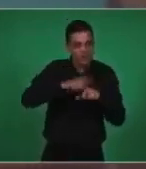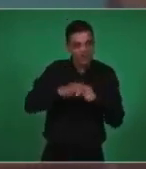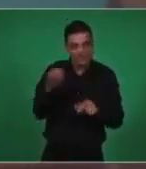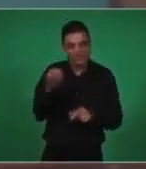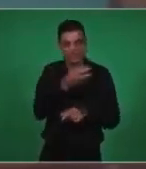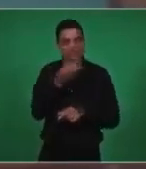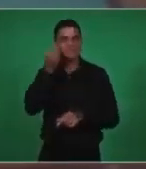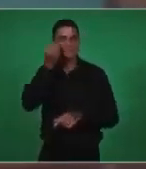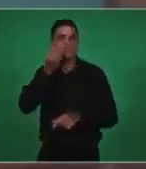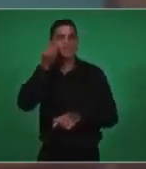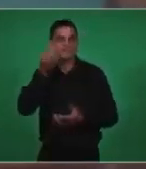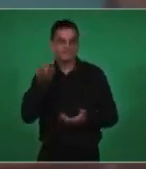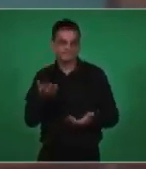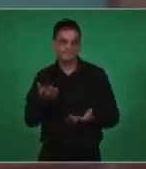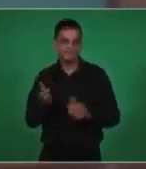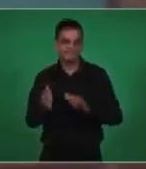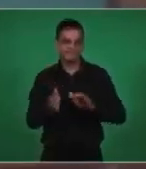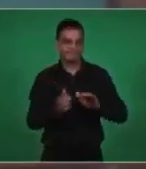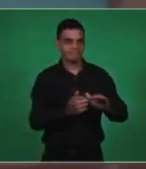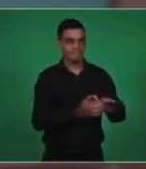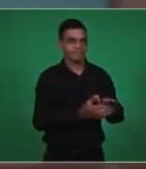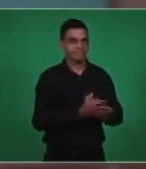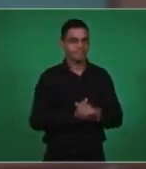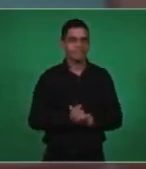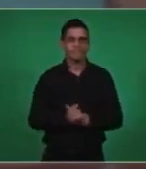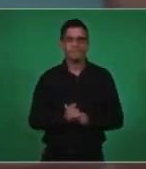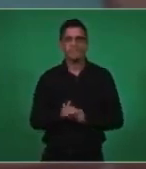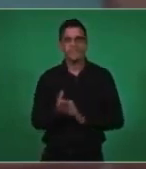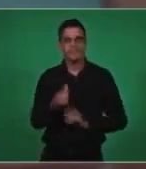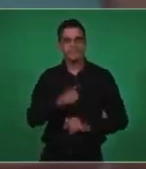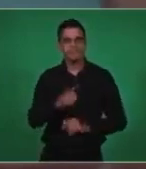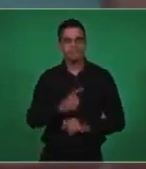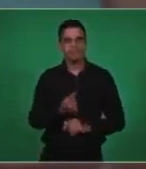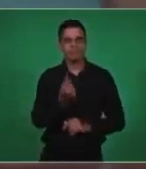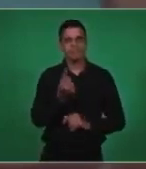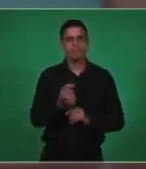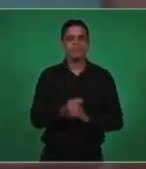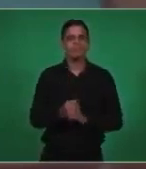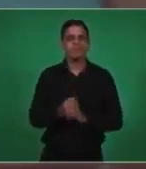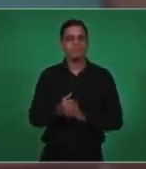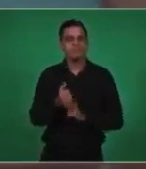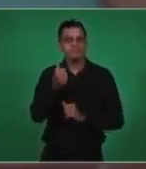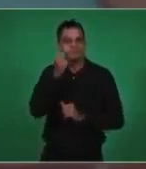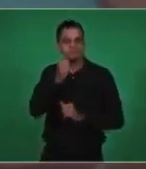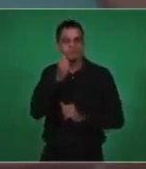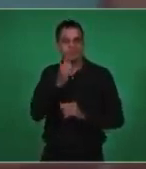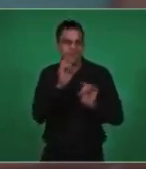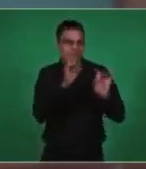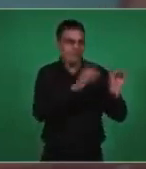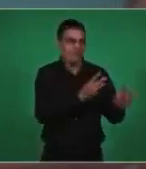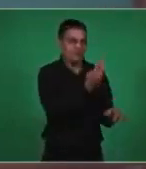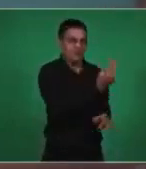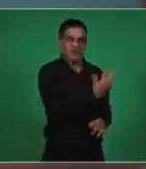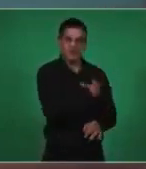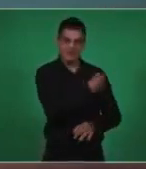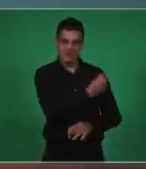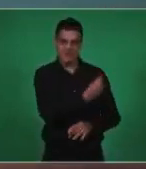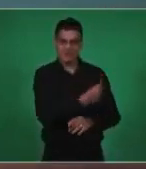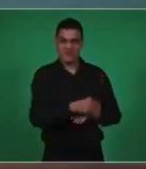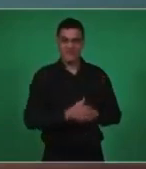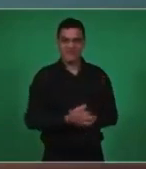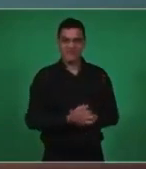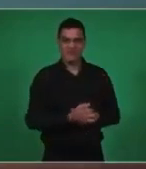this. A mother abandoned three daughters and went out to live her own